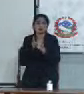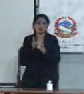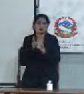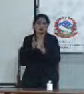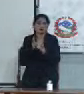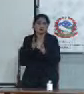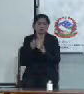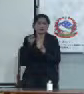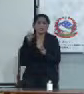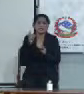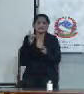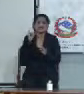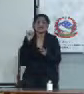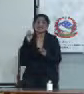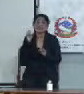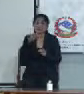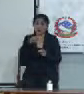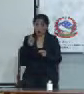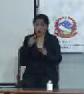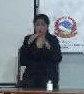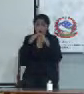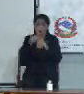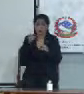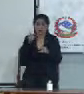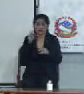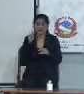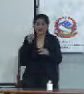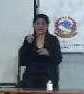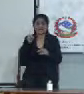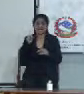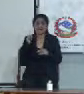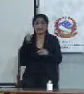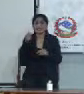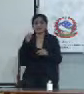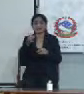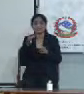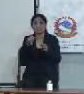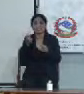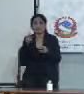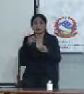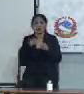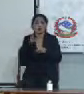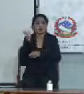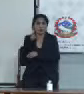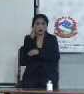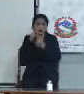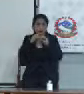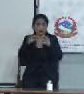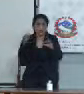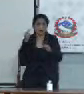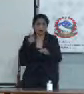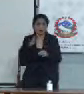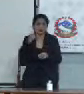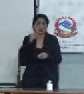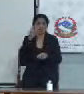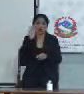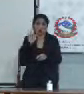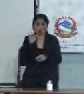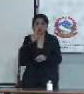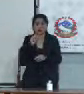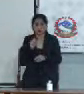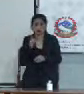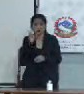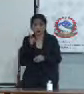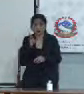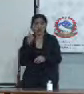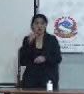been broadcasting video materials for grade 9 and 10. So from grade 8, 1 to 8 from NTV Plus, and grade